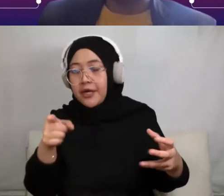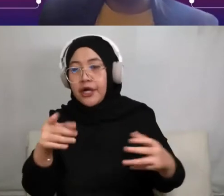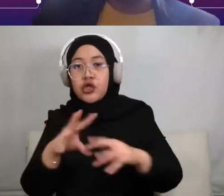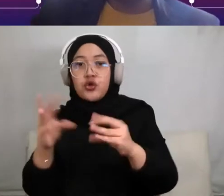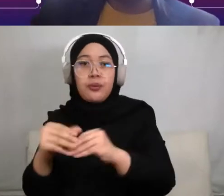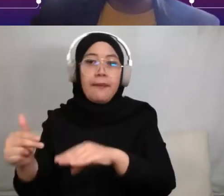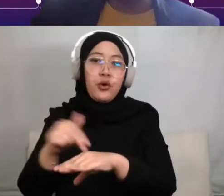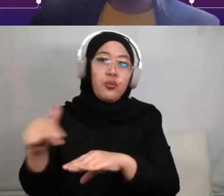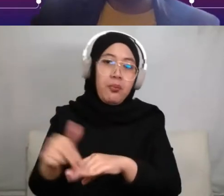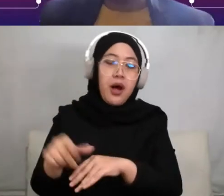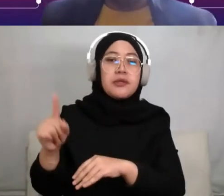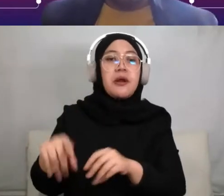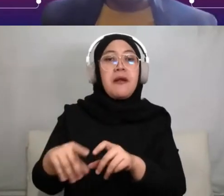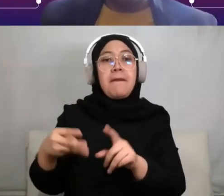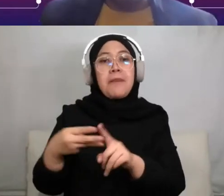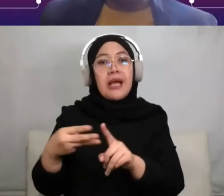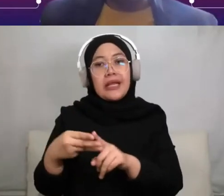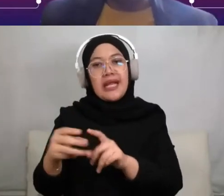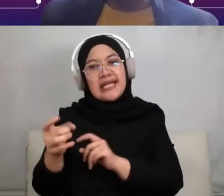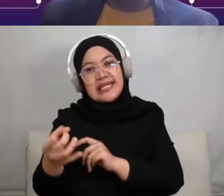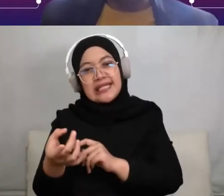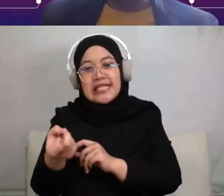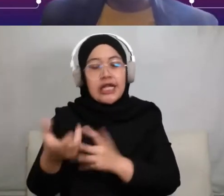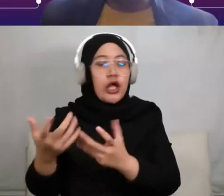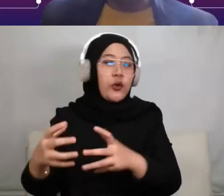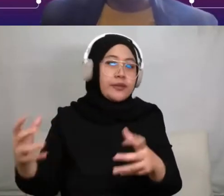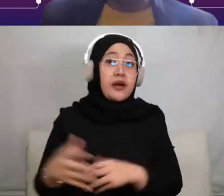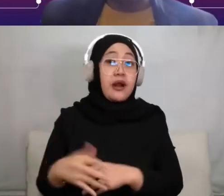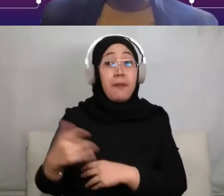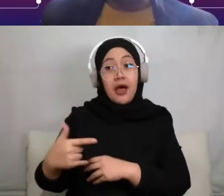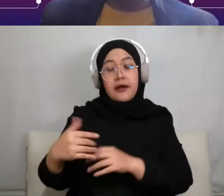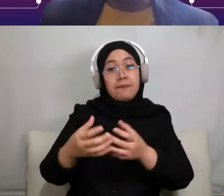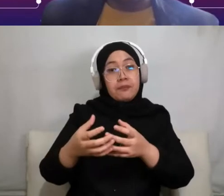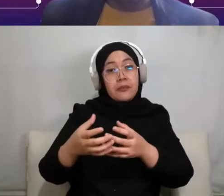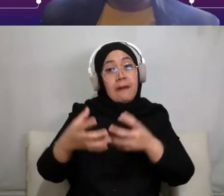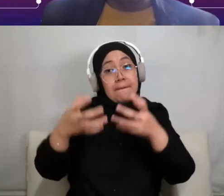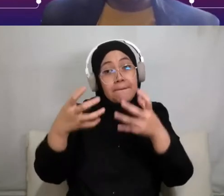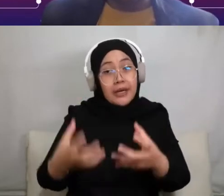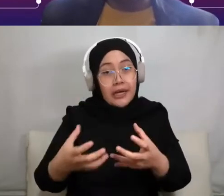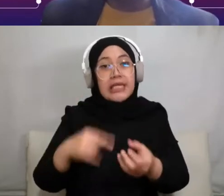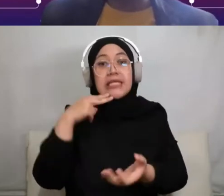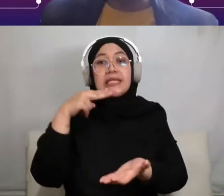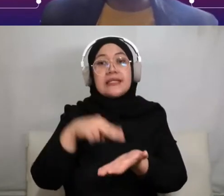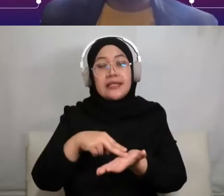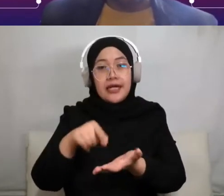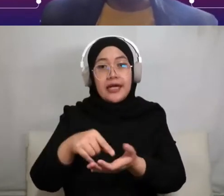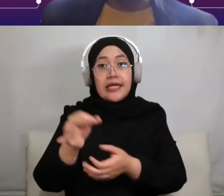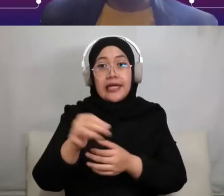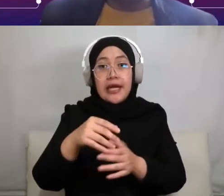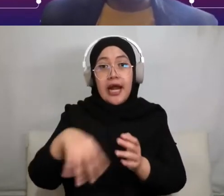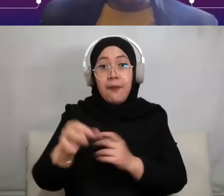limitation in regards of the allowable weight in the city or municipality government in India?